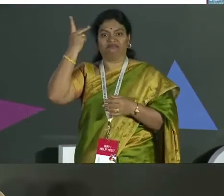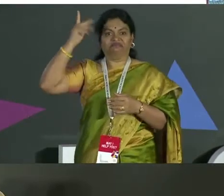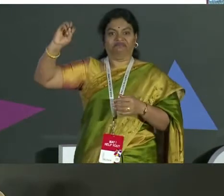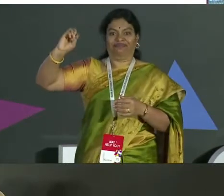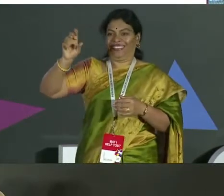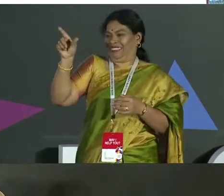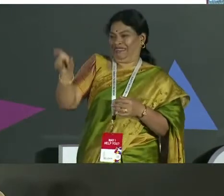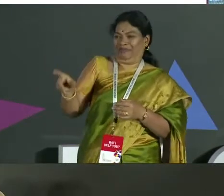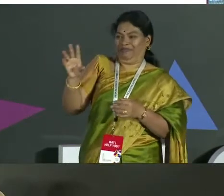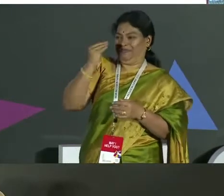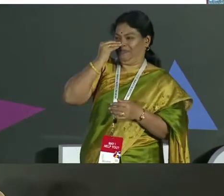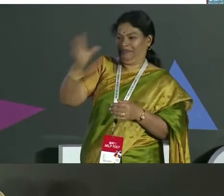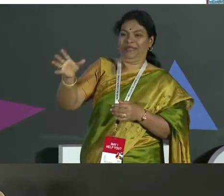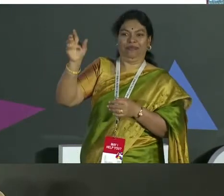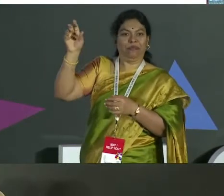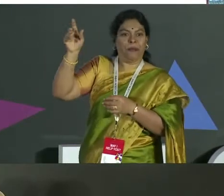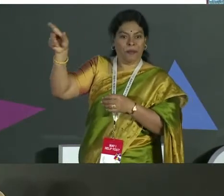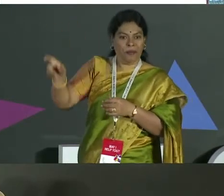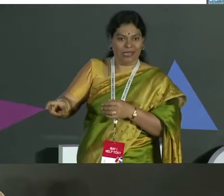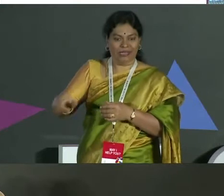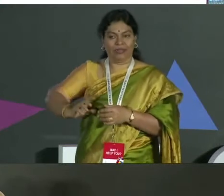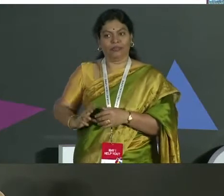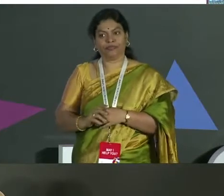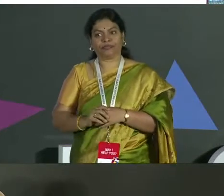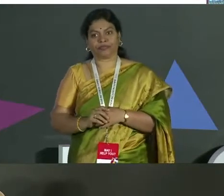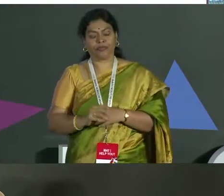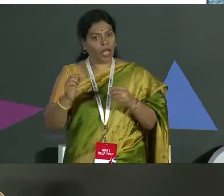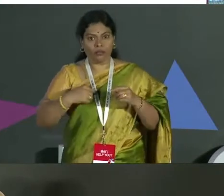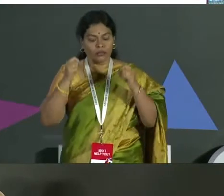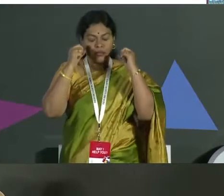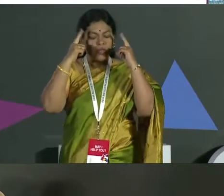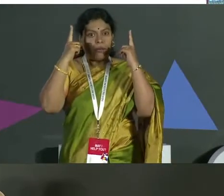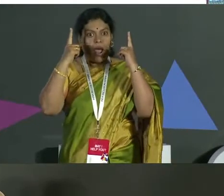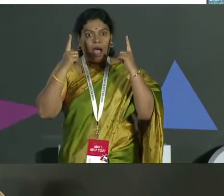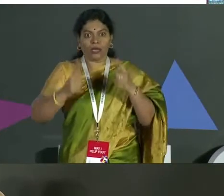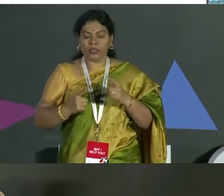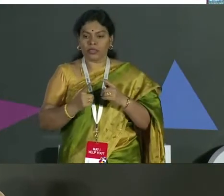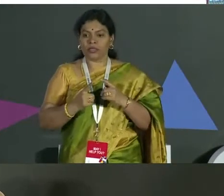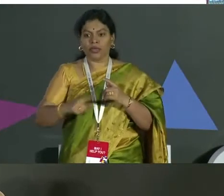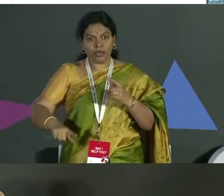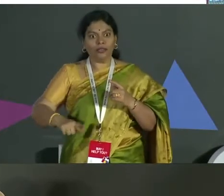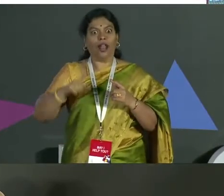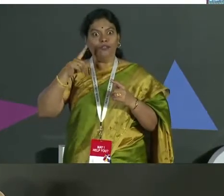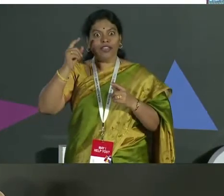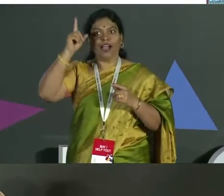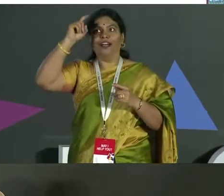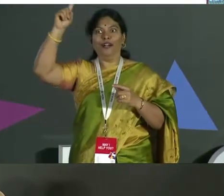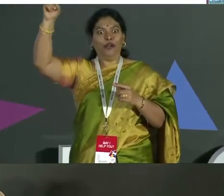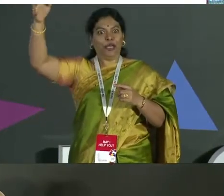idea. But God's grace, it did very well. And I'm as surprised as anyone else. So I'm living a dream. Don't wake me up.